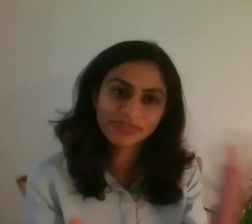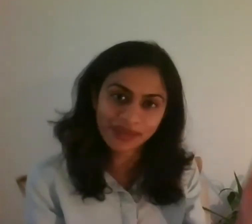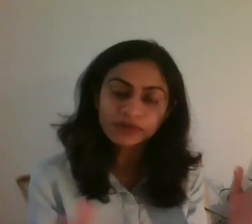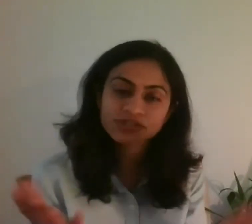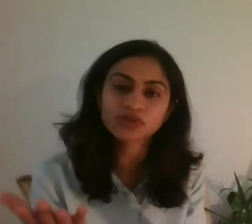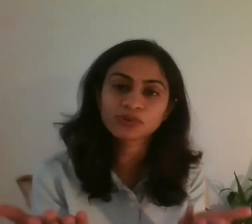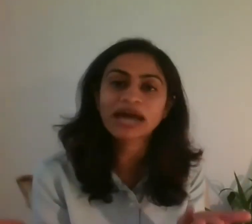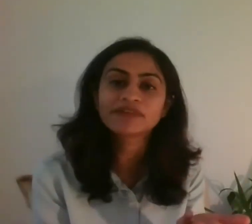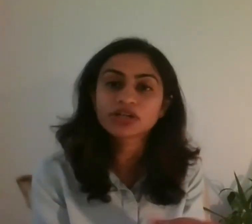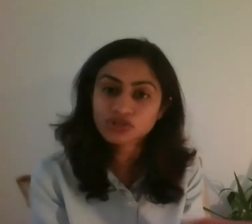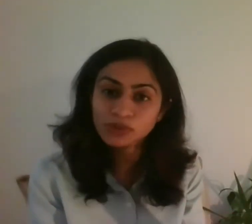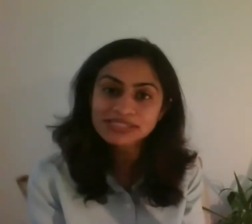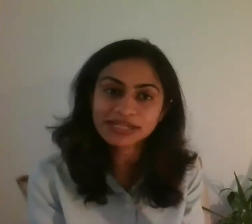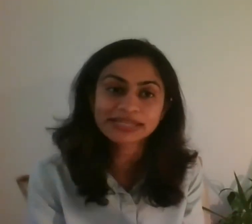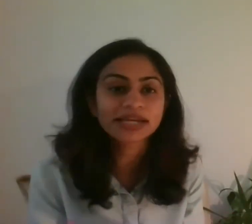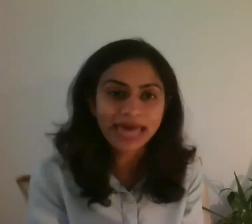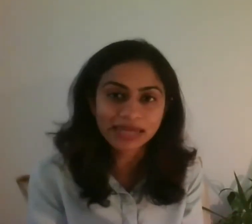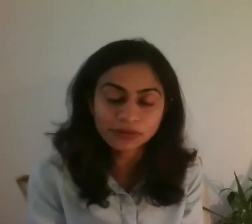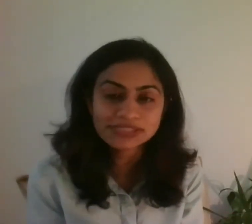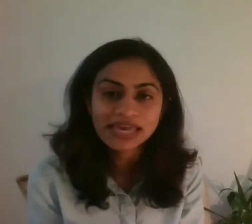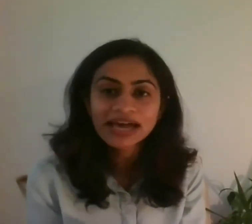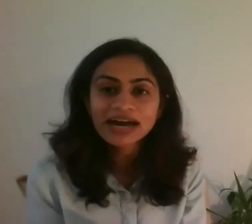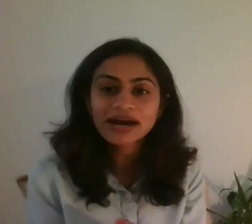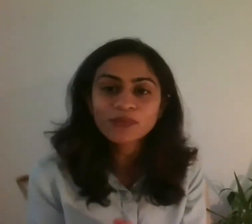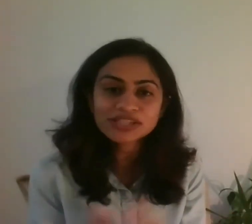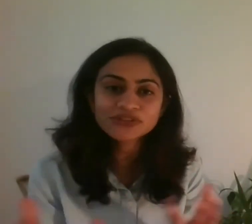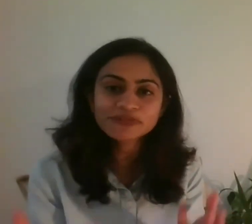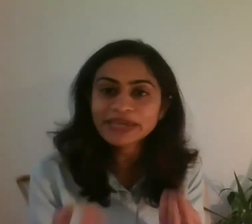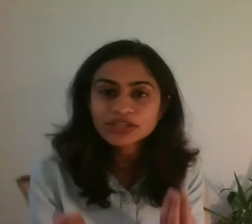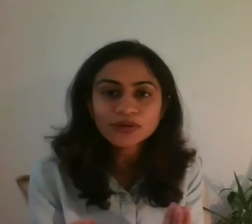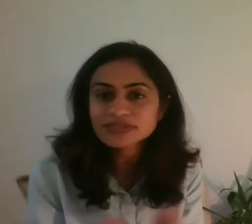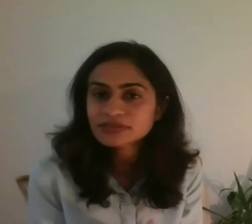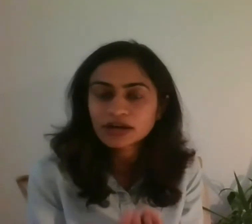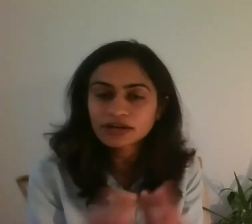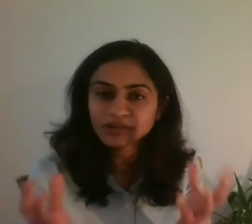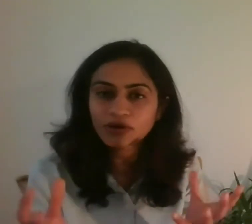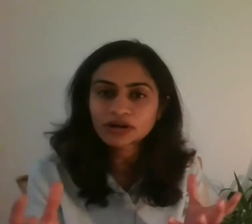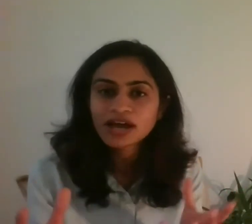and without. So you have a control study done in animals. Once you've picked your